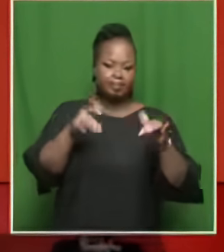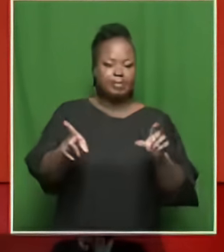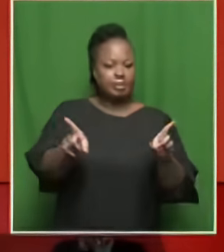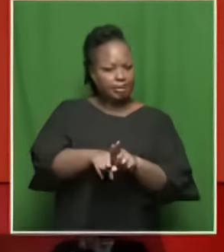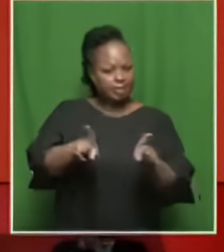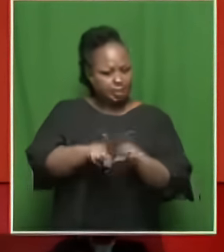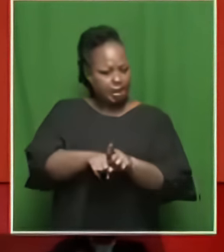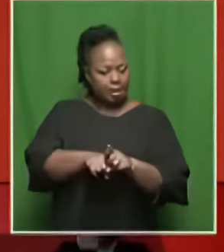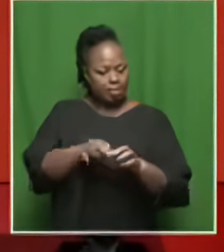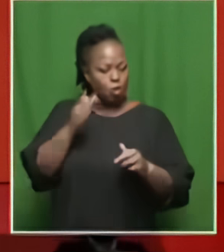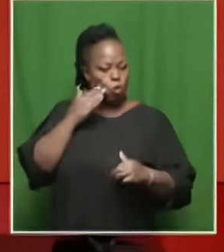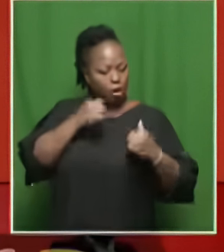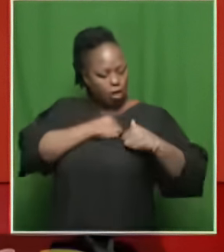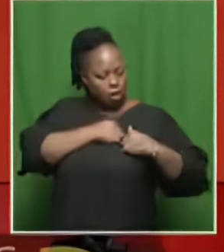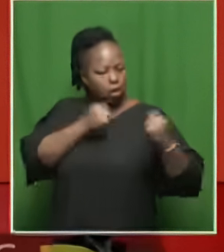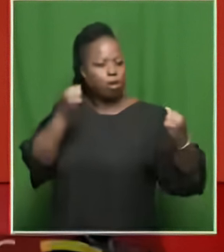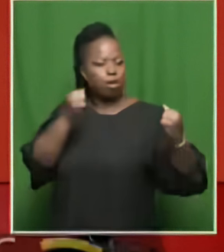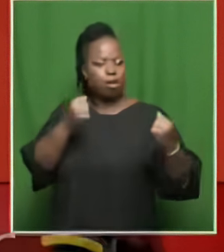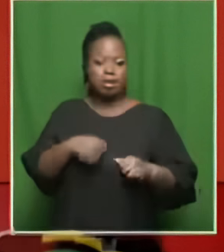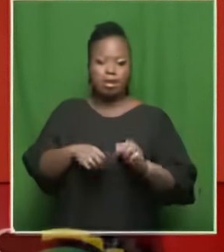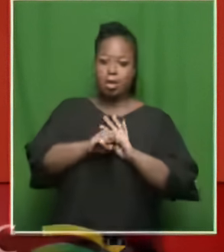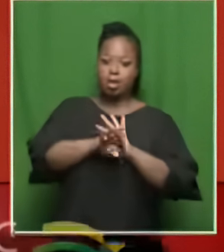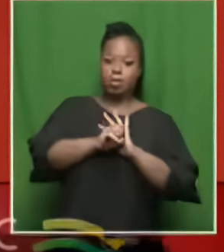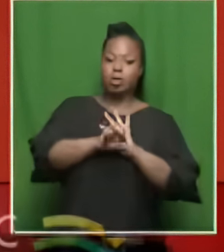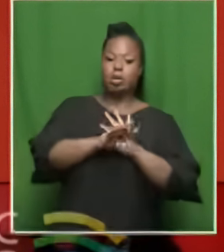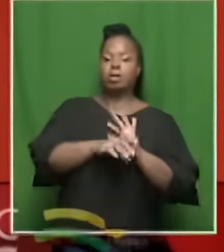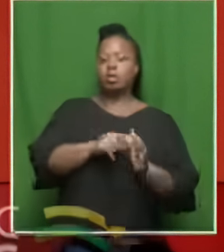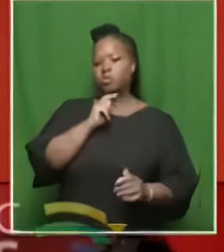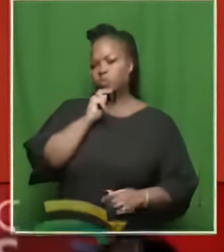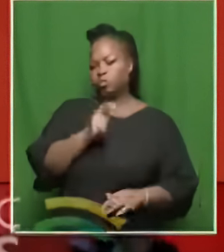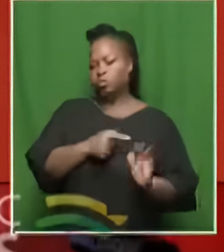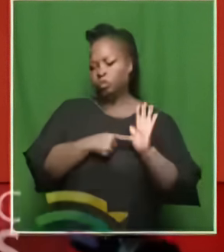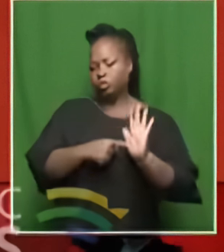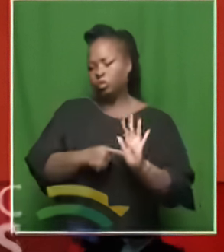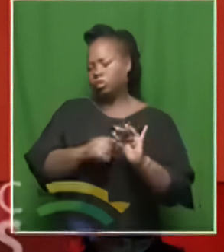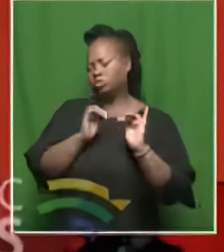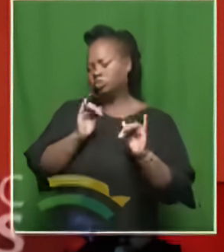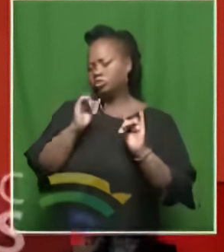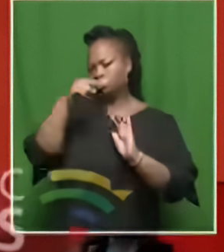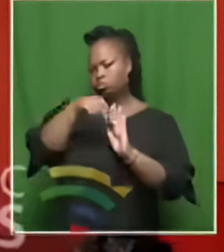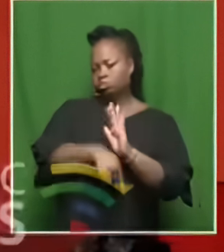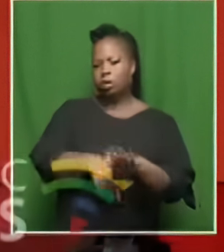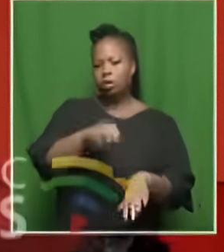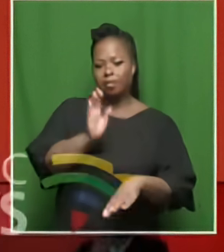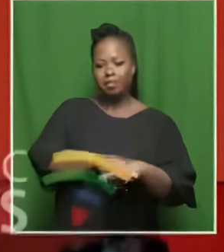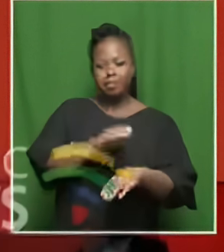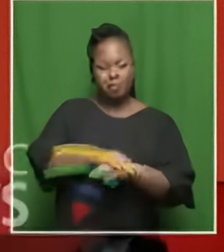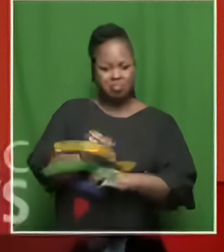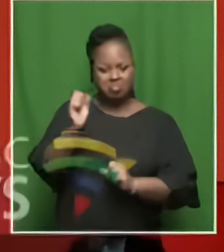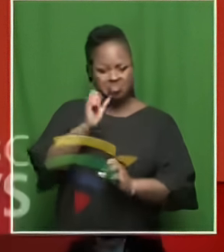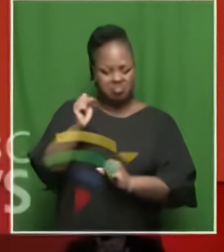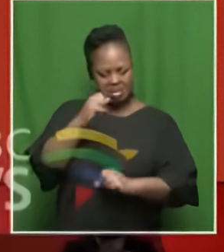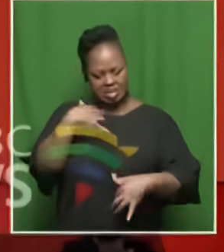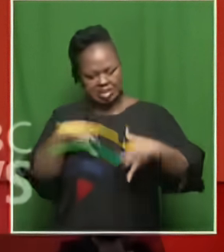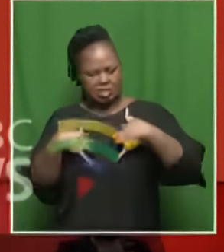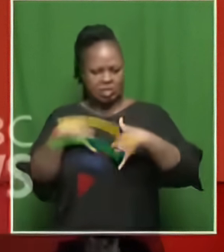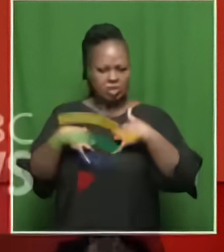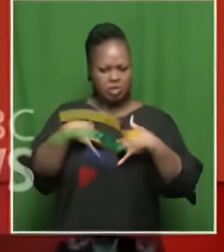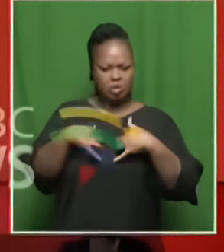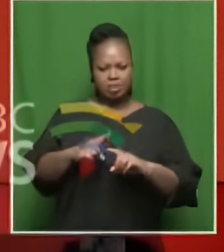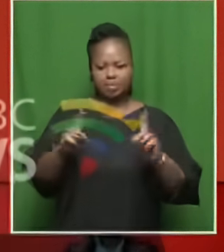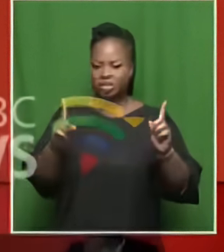his own revelation in the media has spoken extensively on these matters with extreme enthusiasm